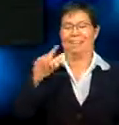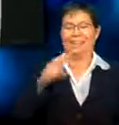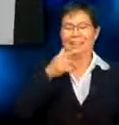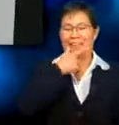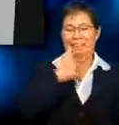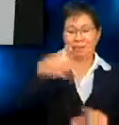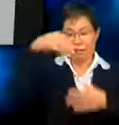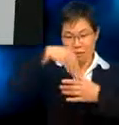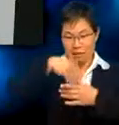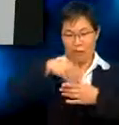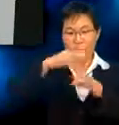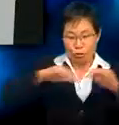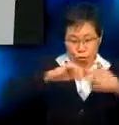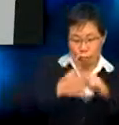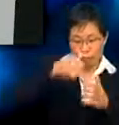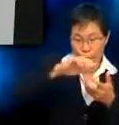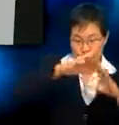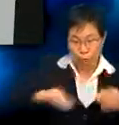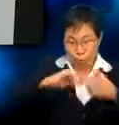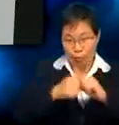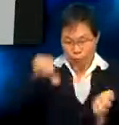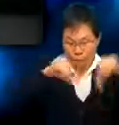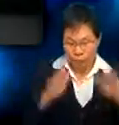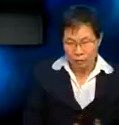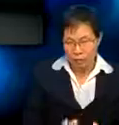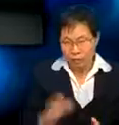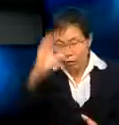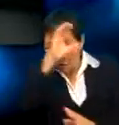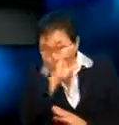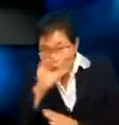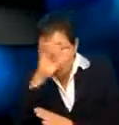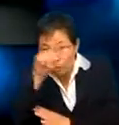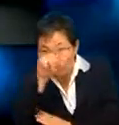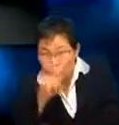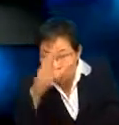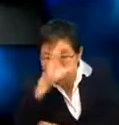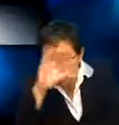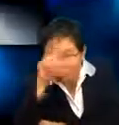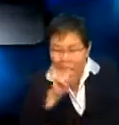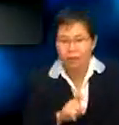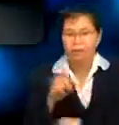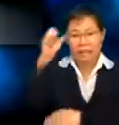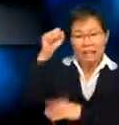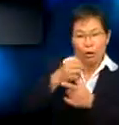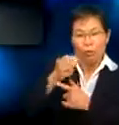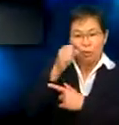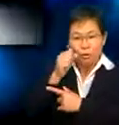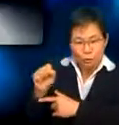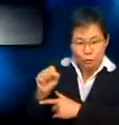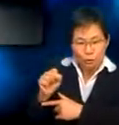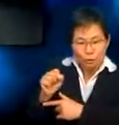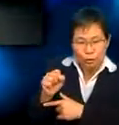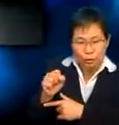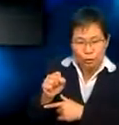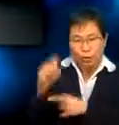In order to solve a problem, a scientist searches for clues. Then he or she pieces together all the